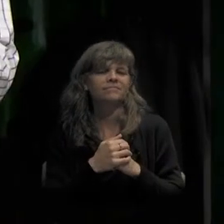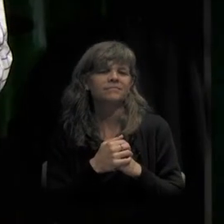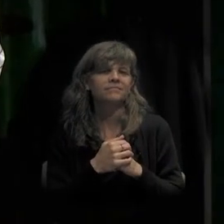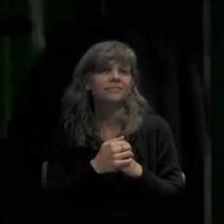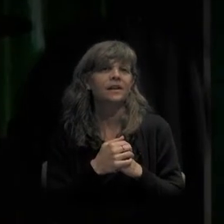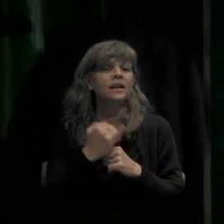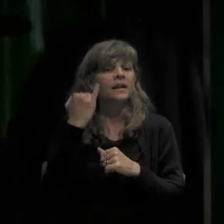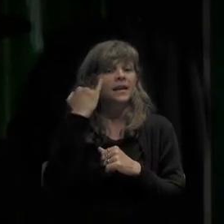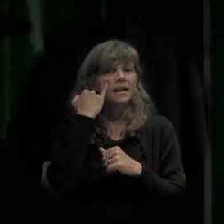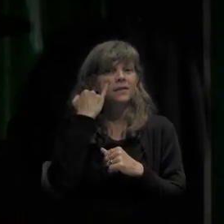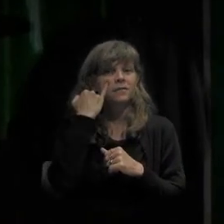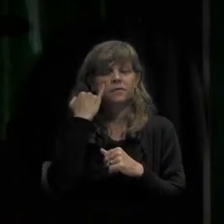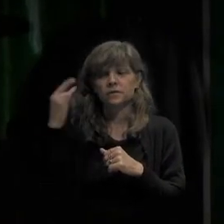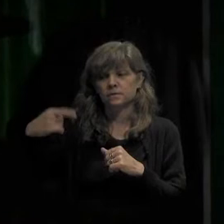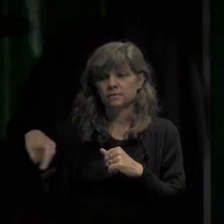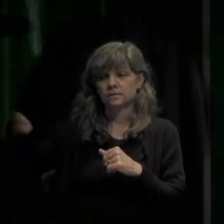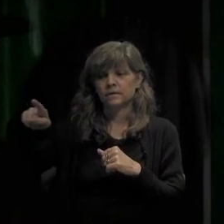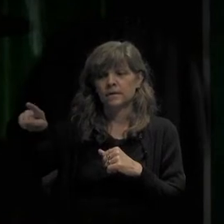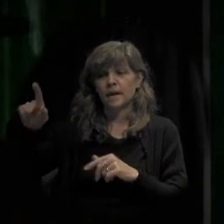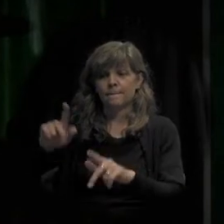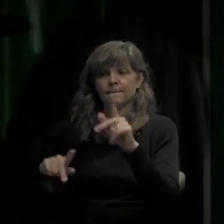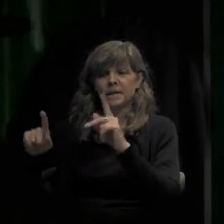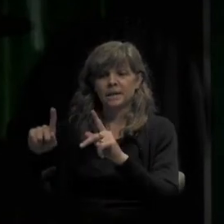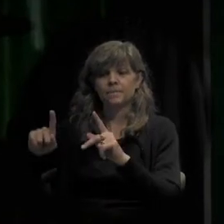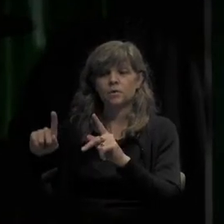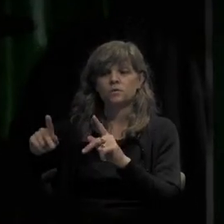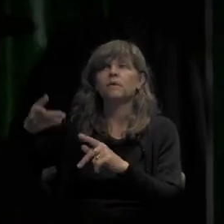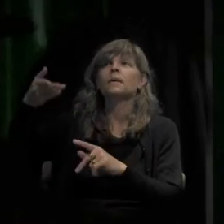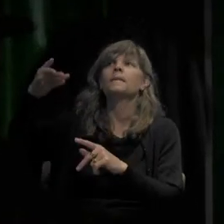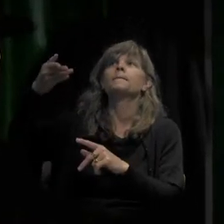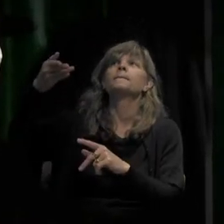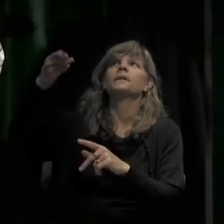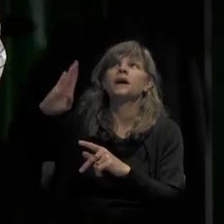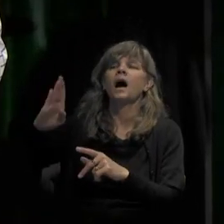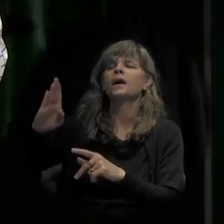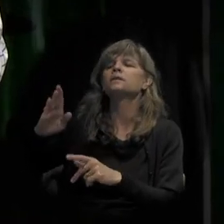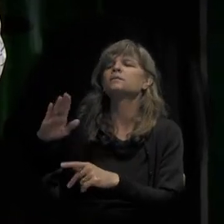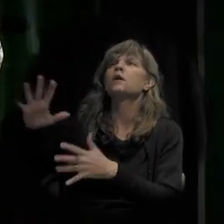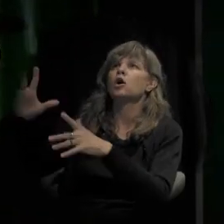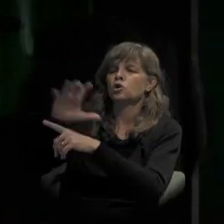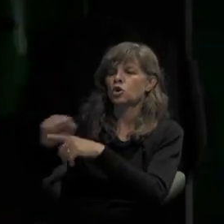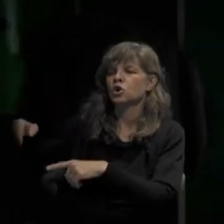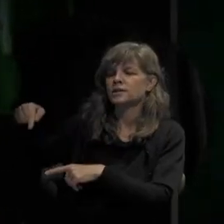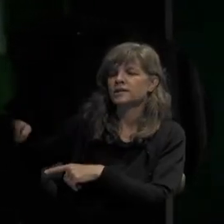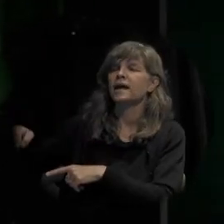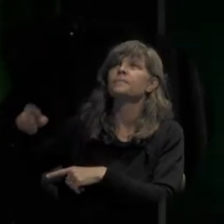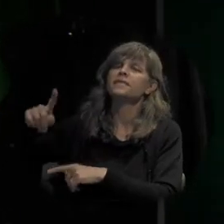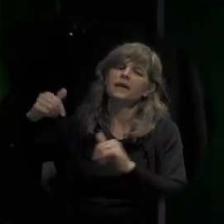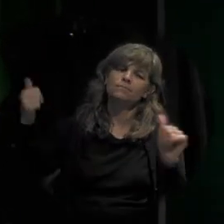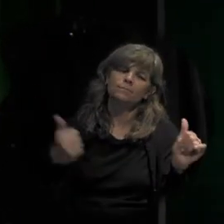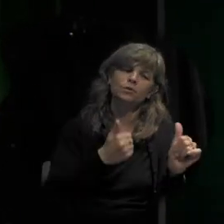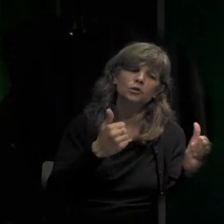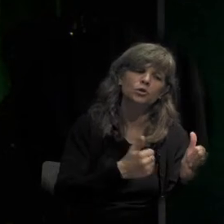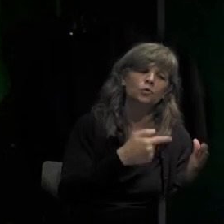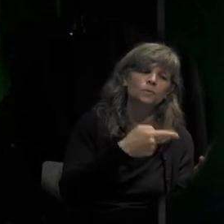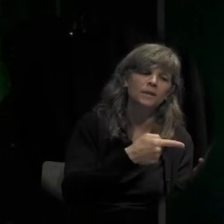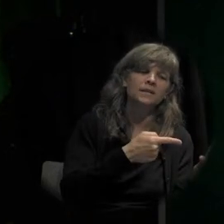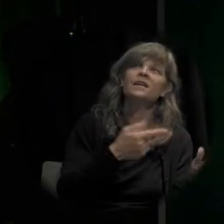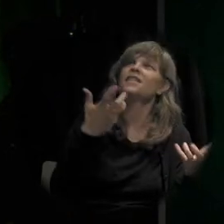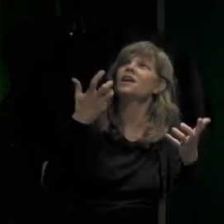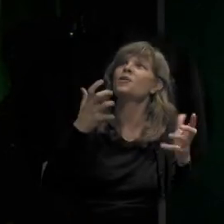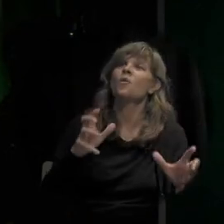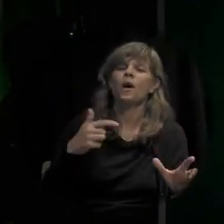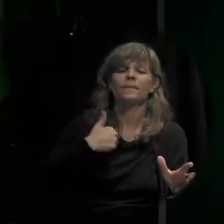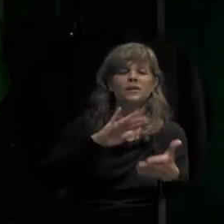if it is men, may they be accursed before the Lord, for they have driven me out this day that I shall have no share in the heritage of the Lord,